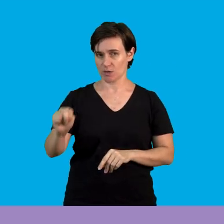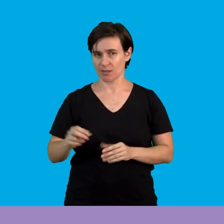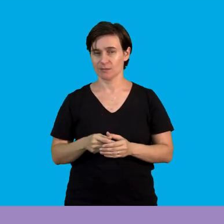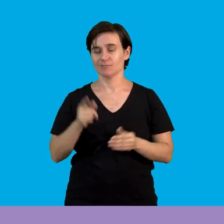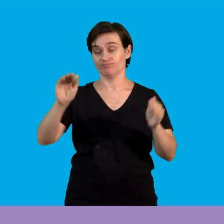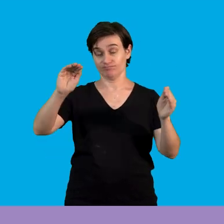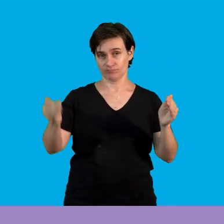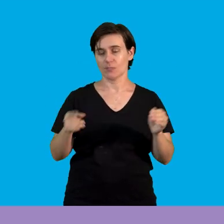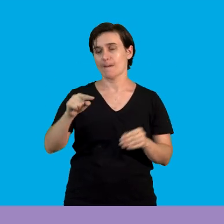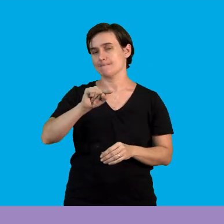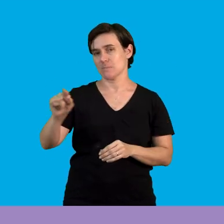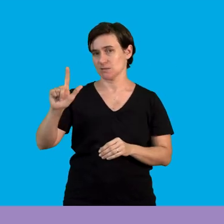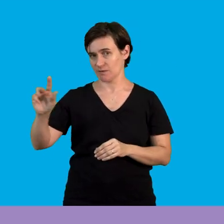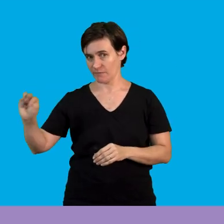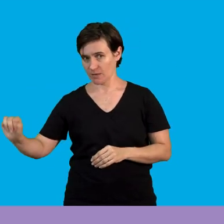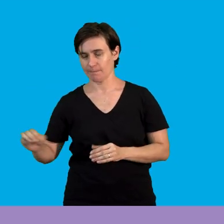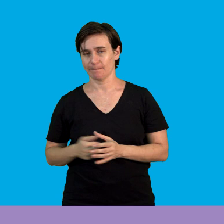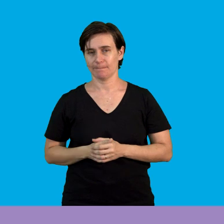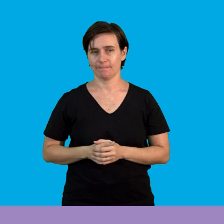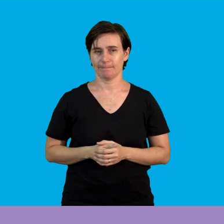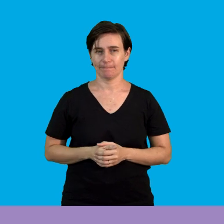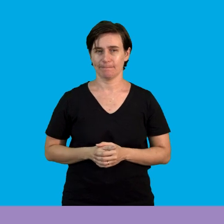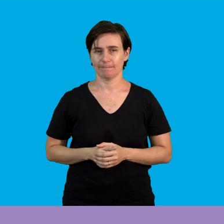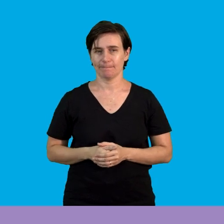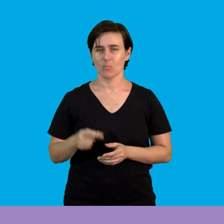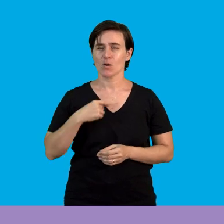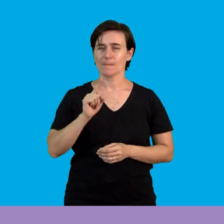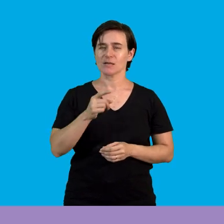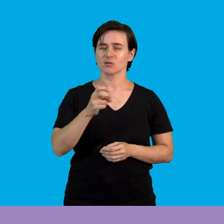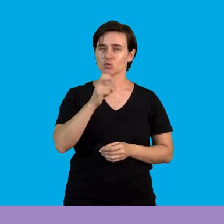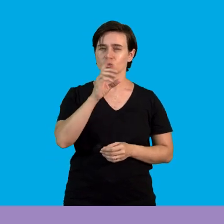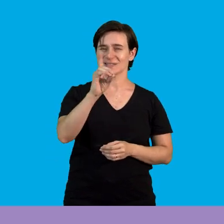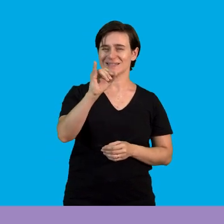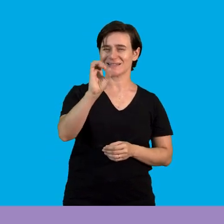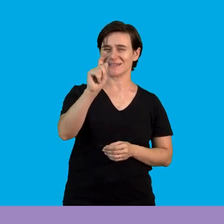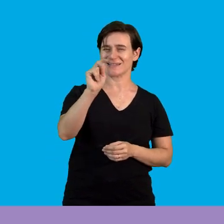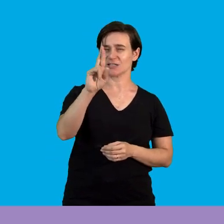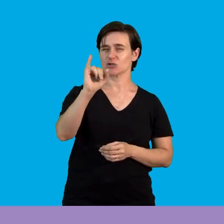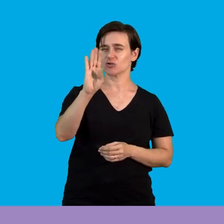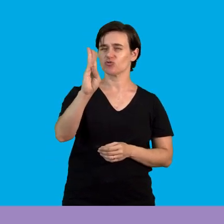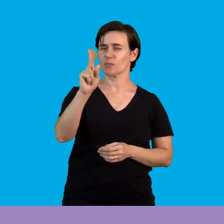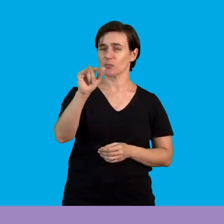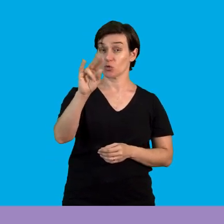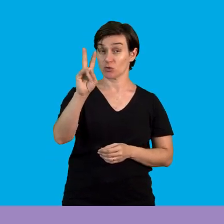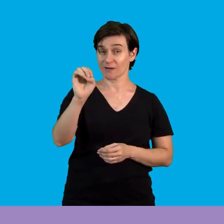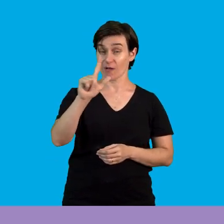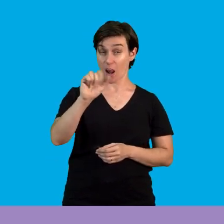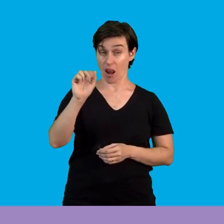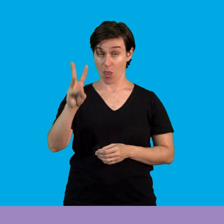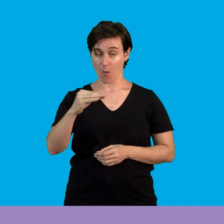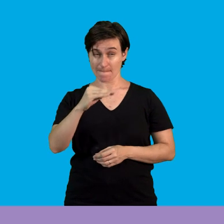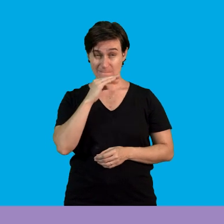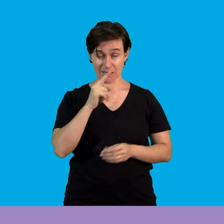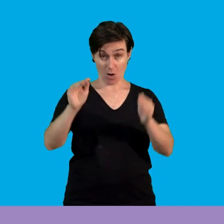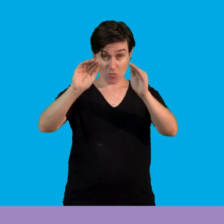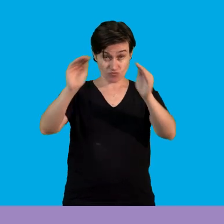bracket minus 7m. So as we do that, we use the distributive law, which means we multiply whatever